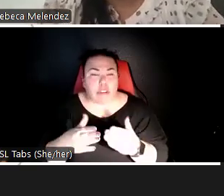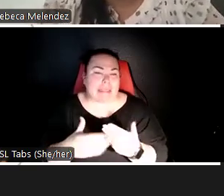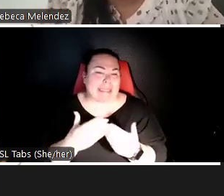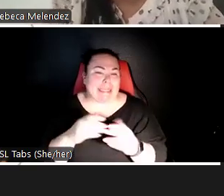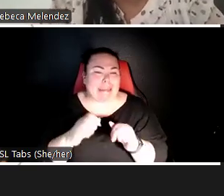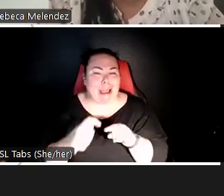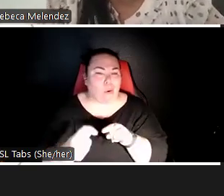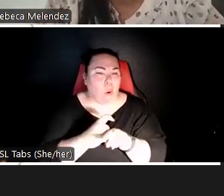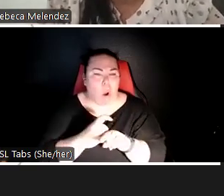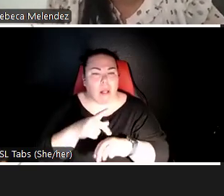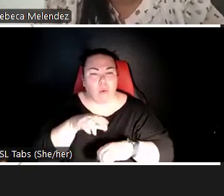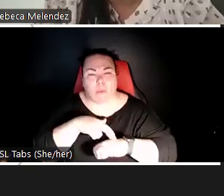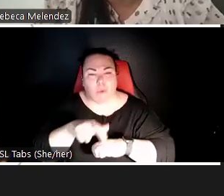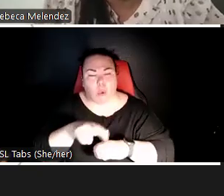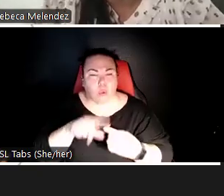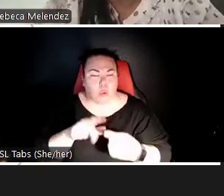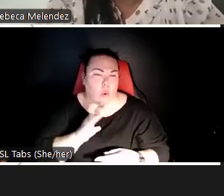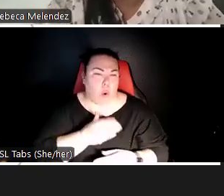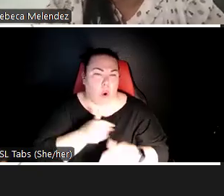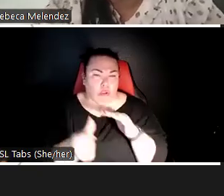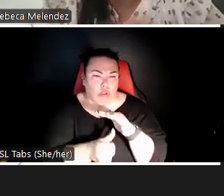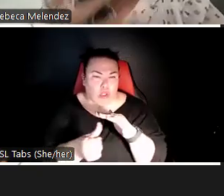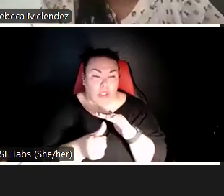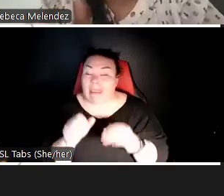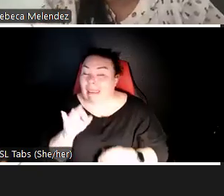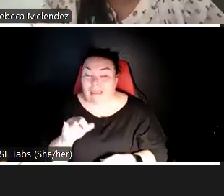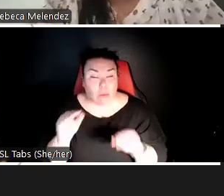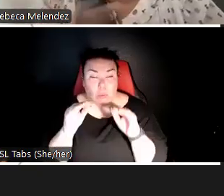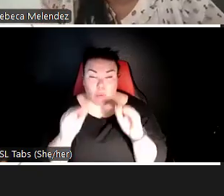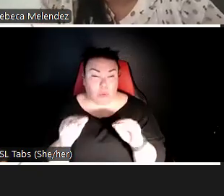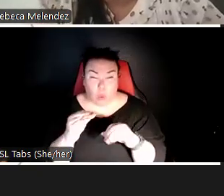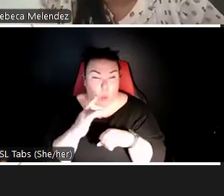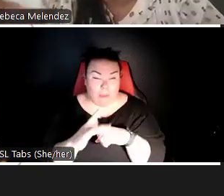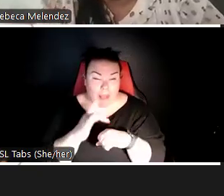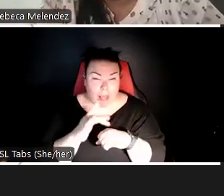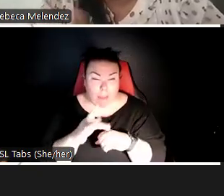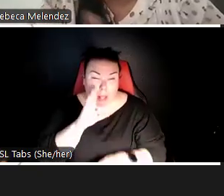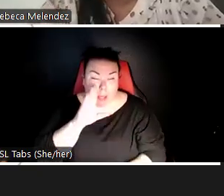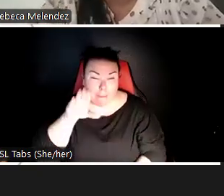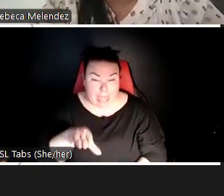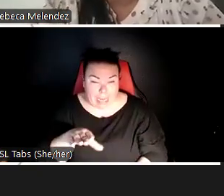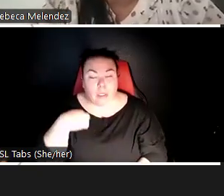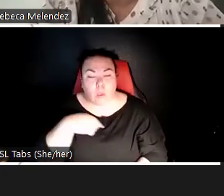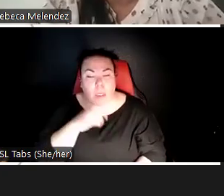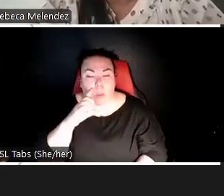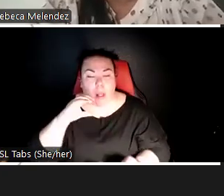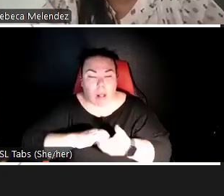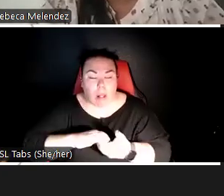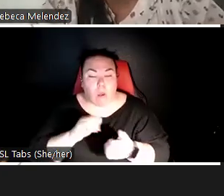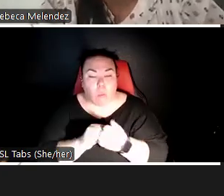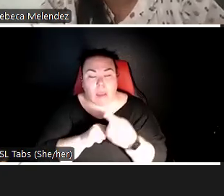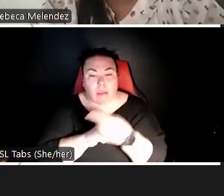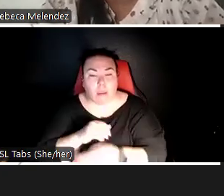the shelter. If we do not have bed space at that moment, what we will do is we will work with other organizations like the YWCA of San Gabriel Valley,